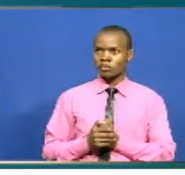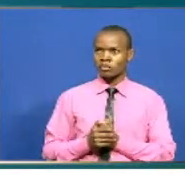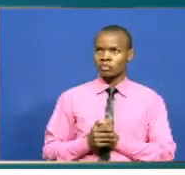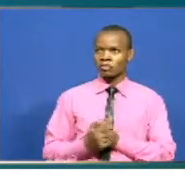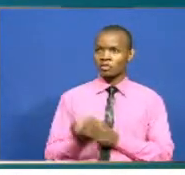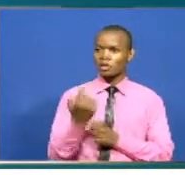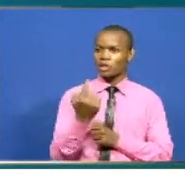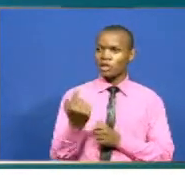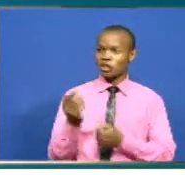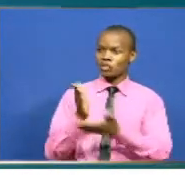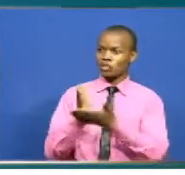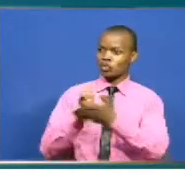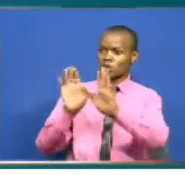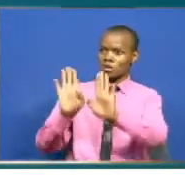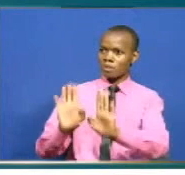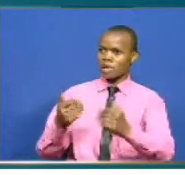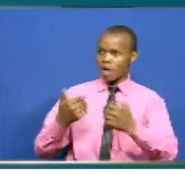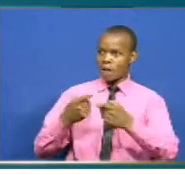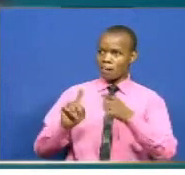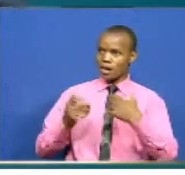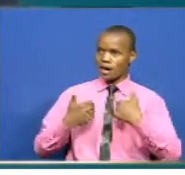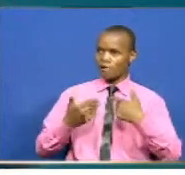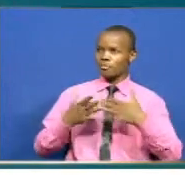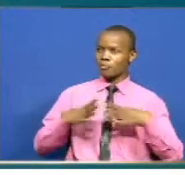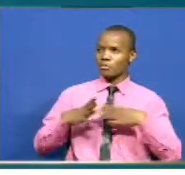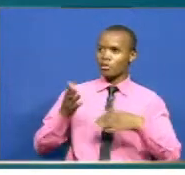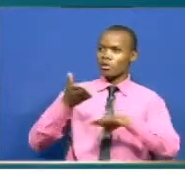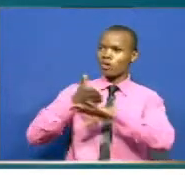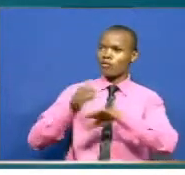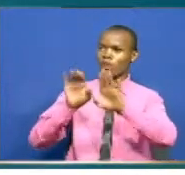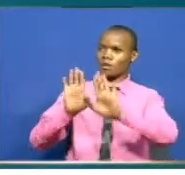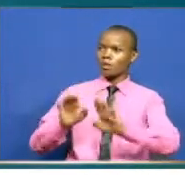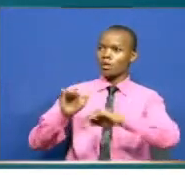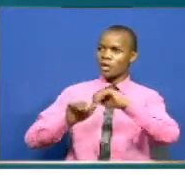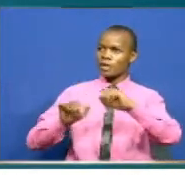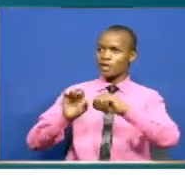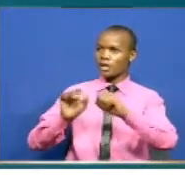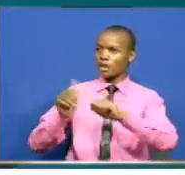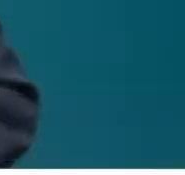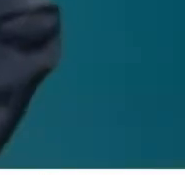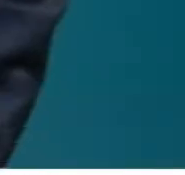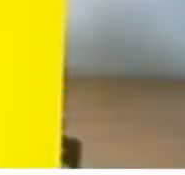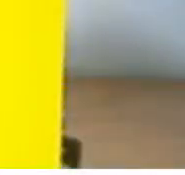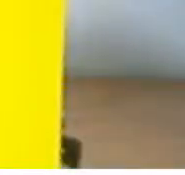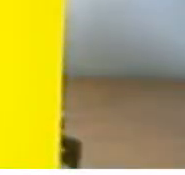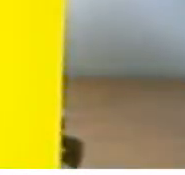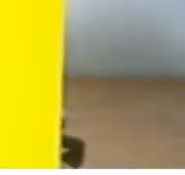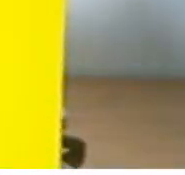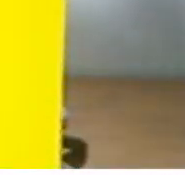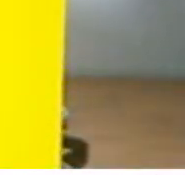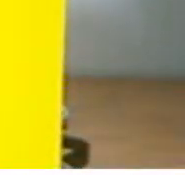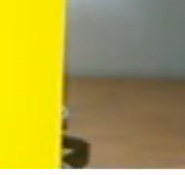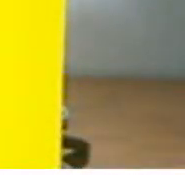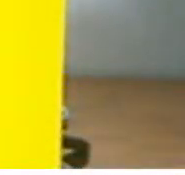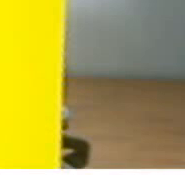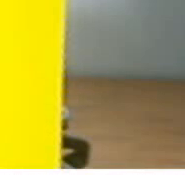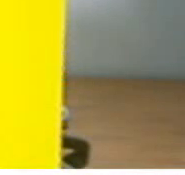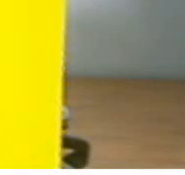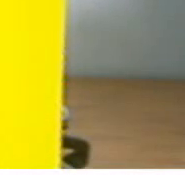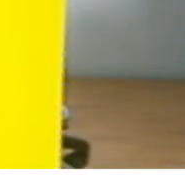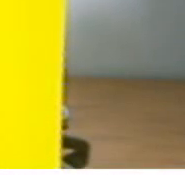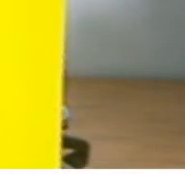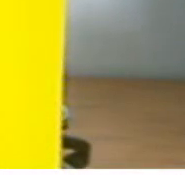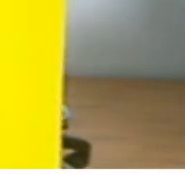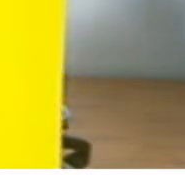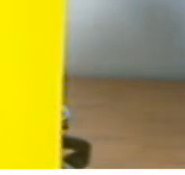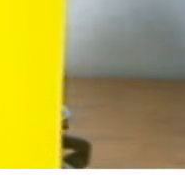everybody is important, but there are those that are more important than others. But do we and that should stop, mm-hmm. ideally. Do we need to change how we describe national